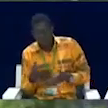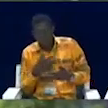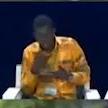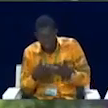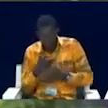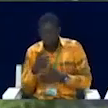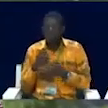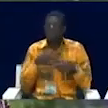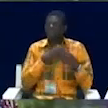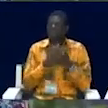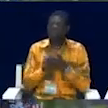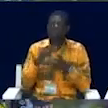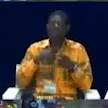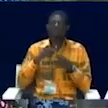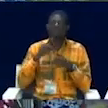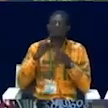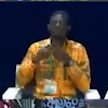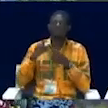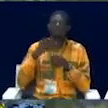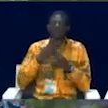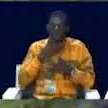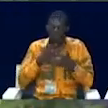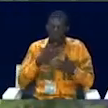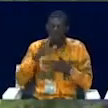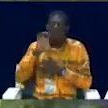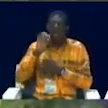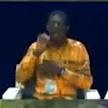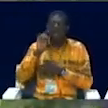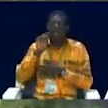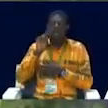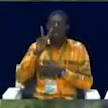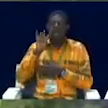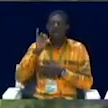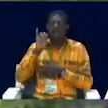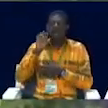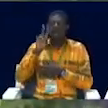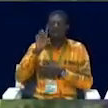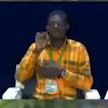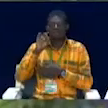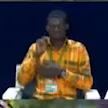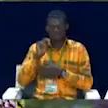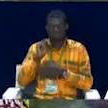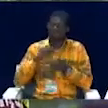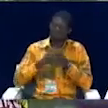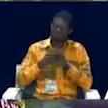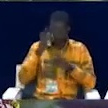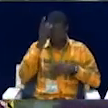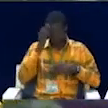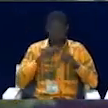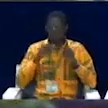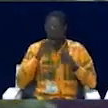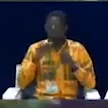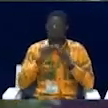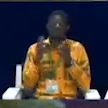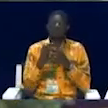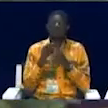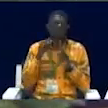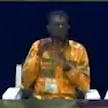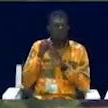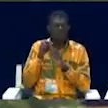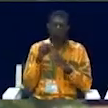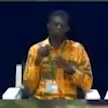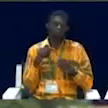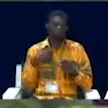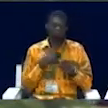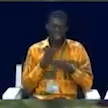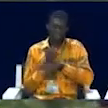we have been treating him on convulsion, which we have done medically and locally, but all to no avail. At a point, we were